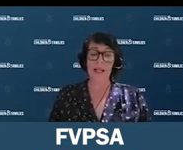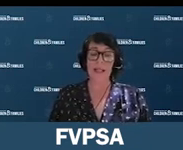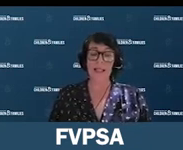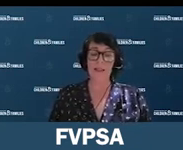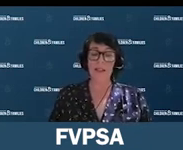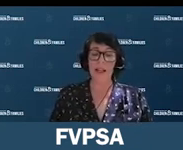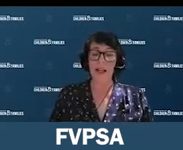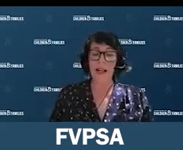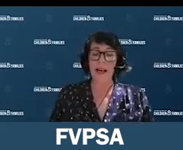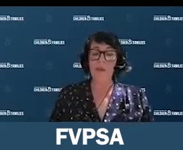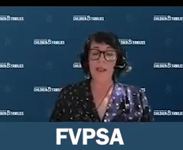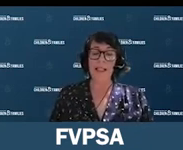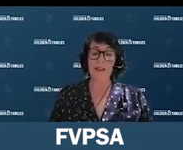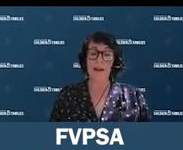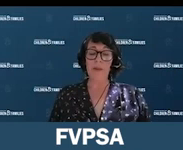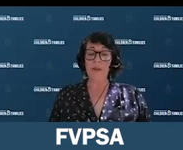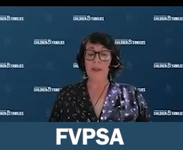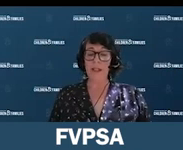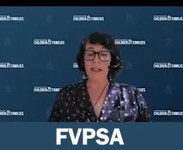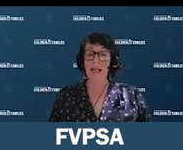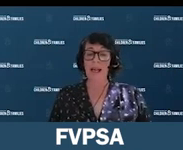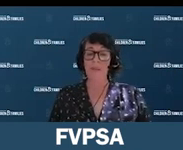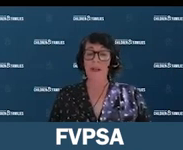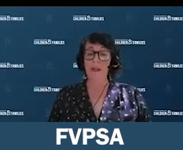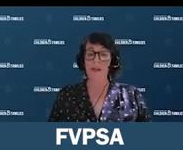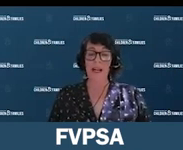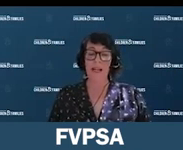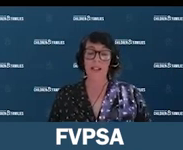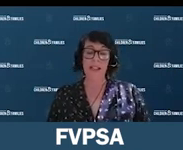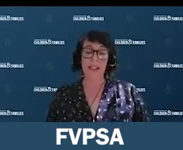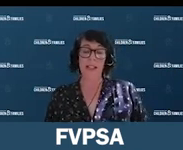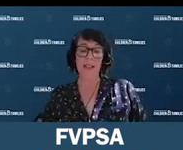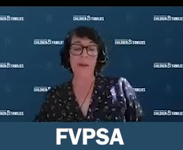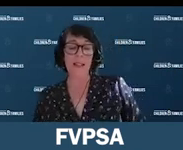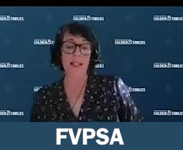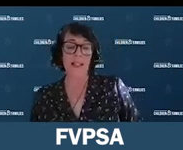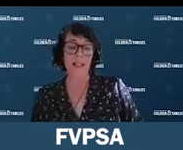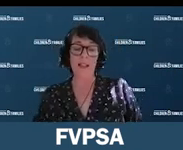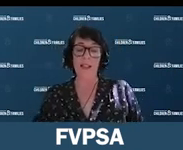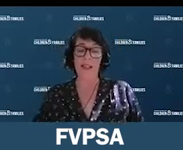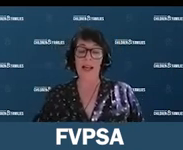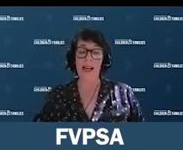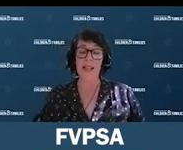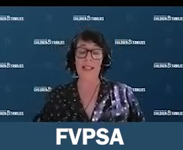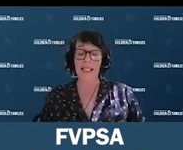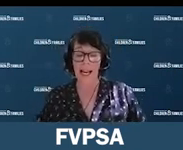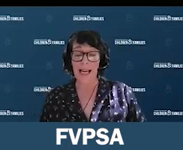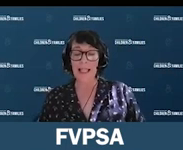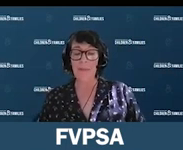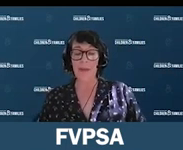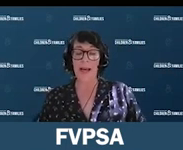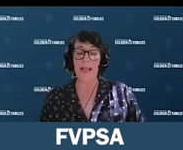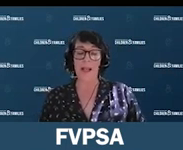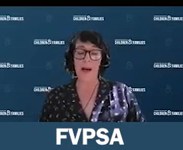compliance objectives. And we'll identify resources to help administering agencies and subgrantees to